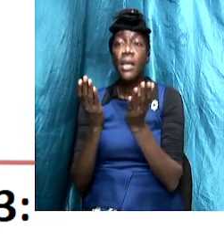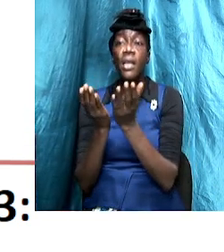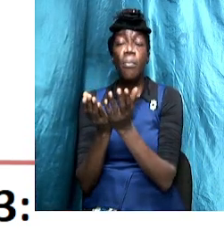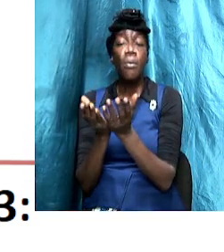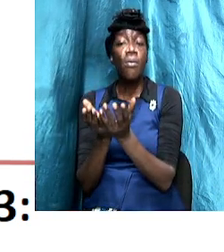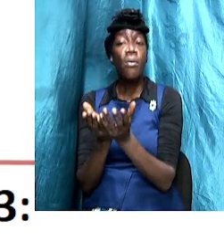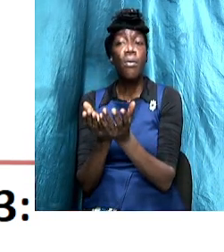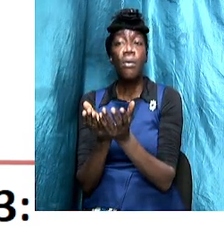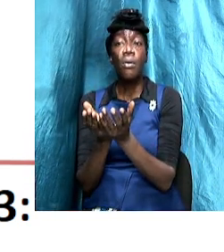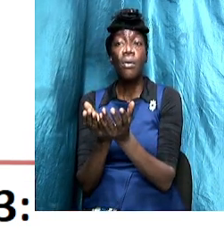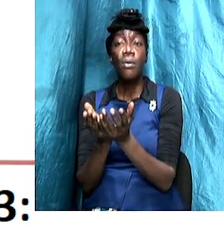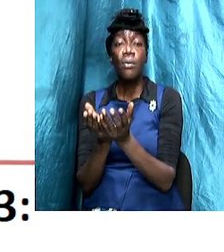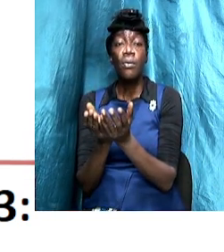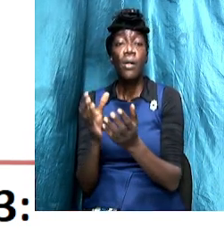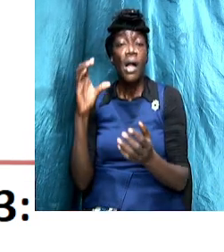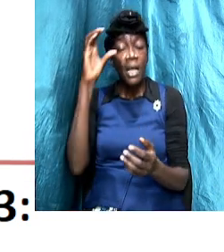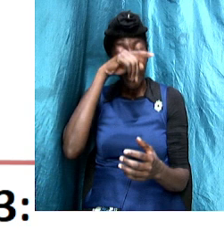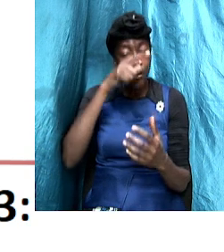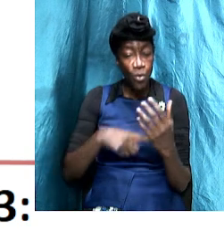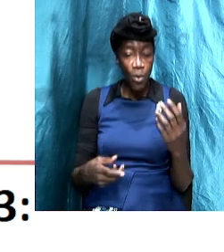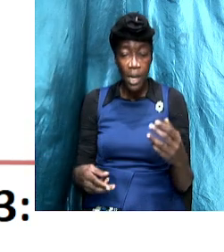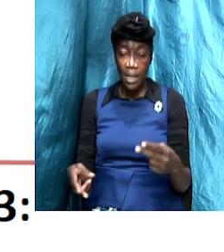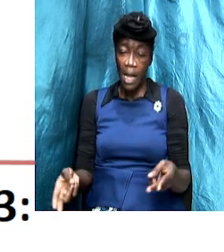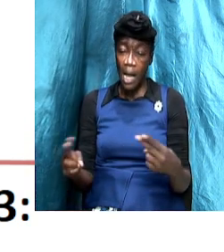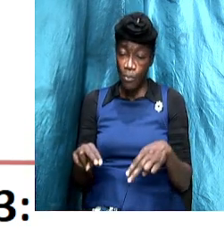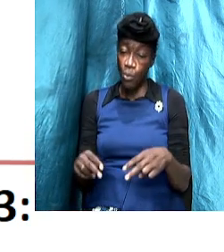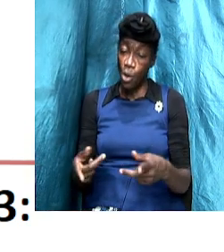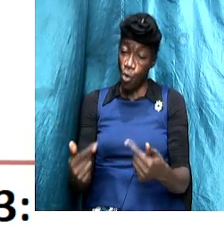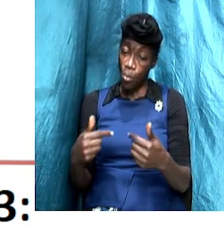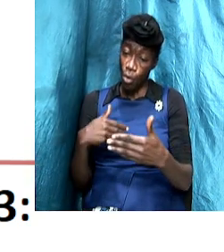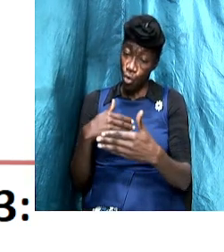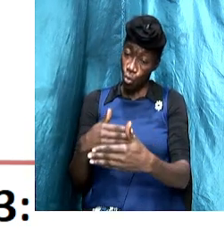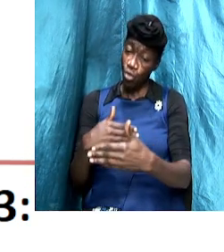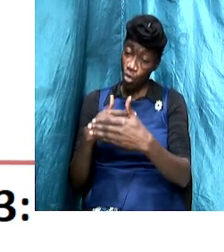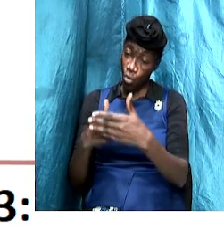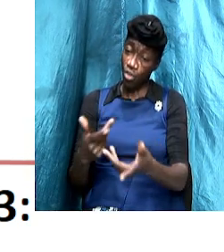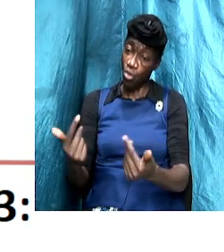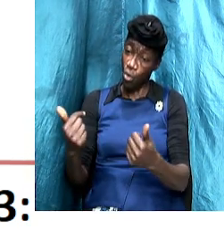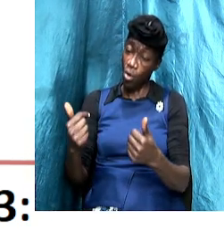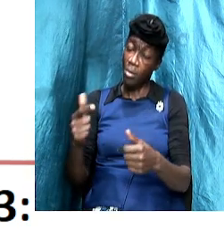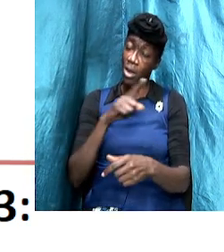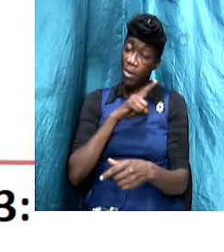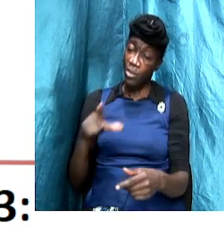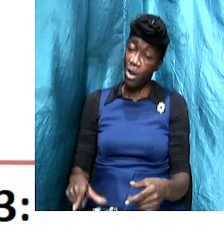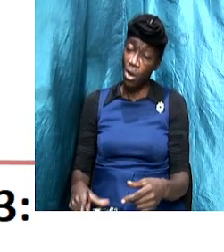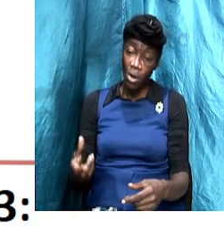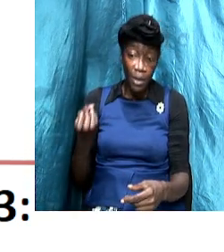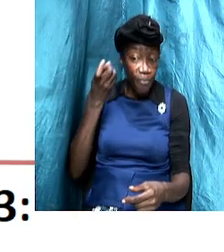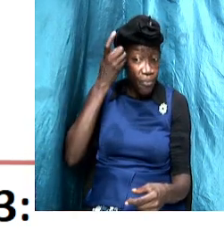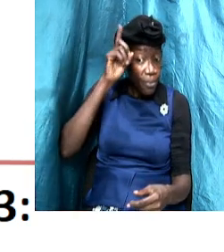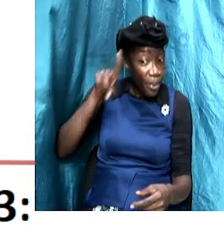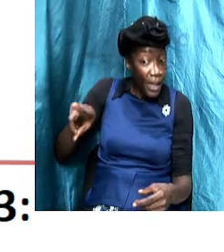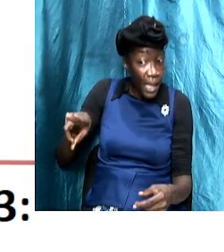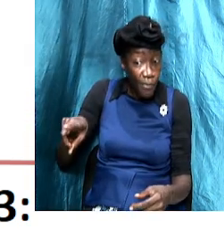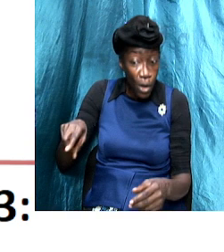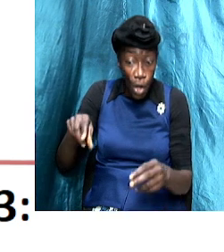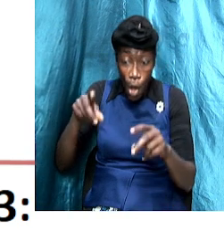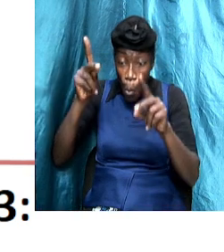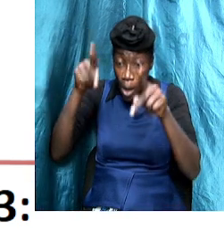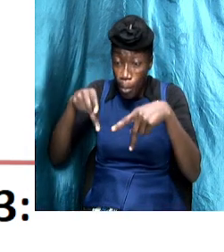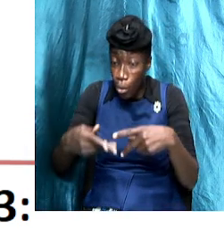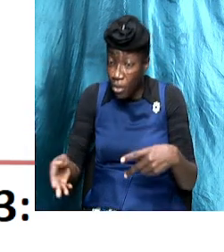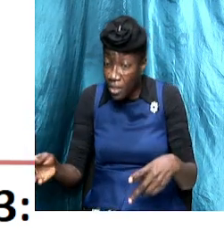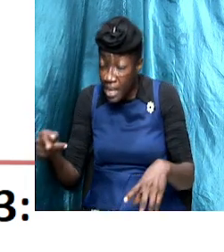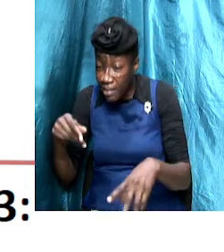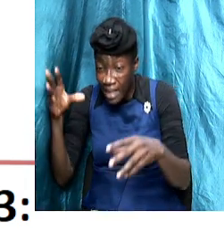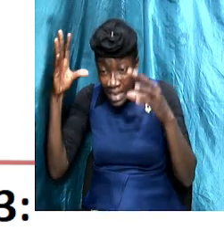Because guess what happened? As we're coming closer and closer to the coming of the Lord, we're going to realize that the devil is trying to poke holes into the teachings that you